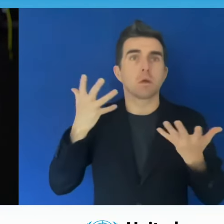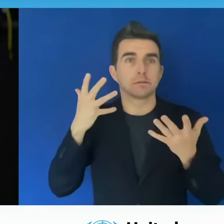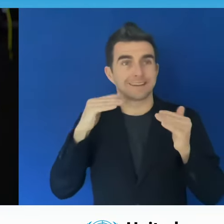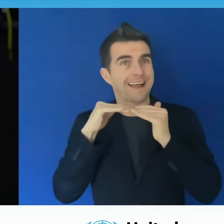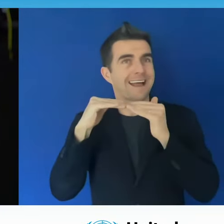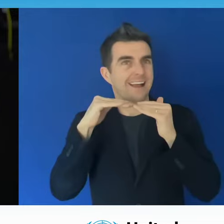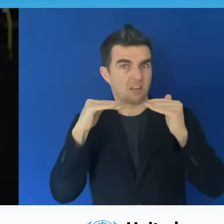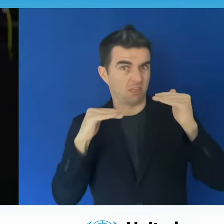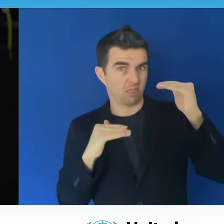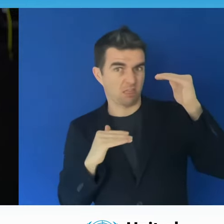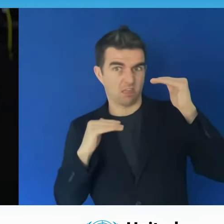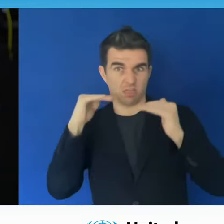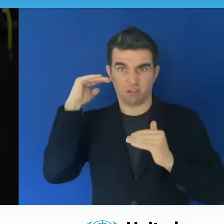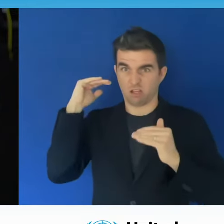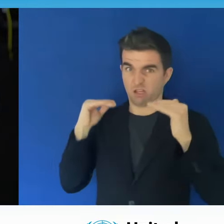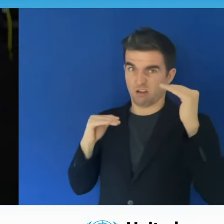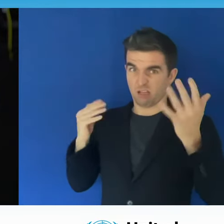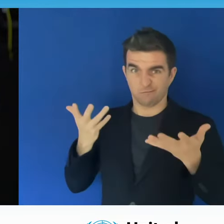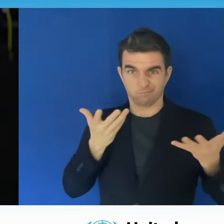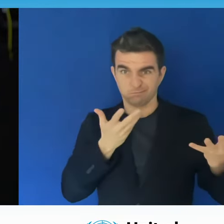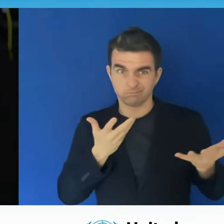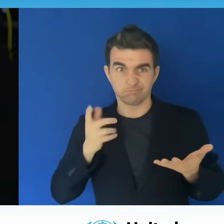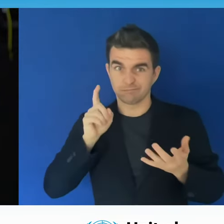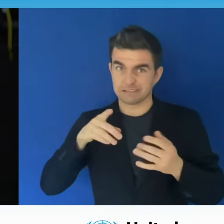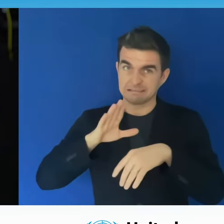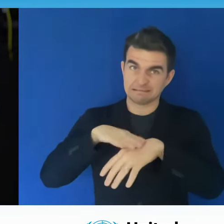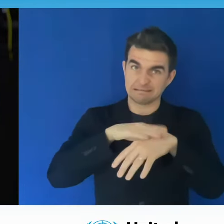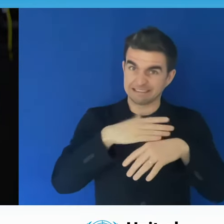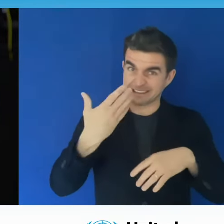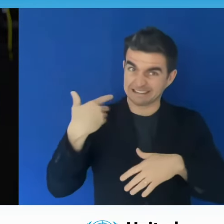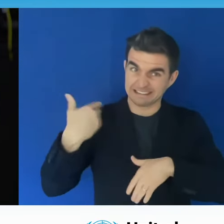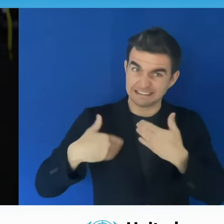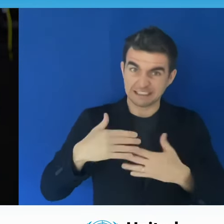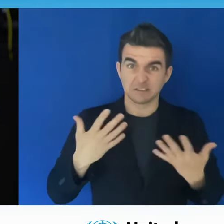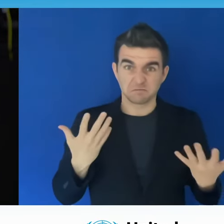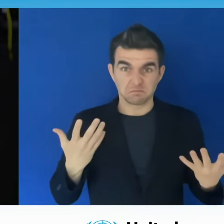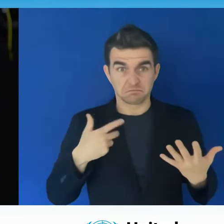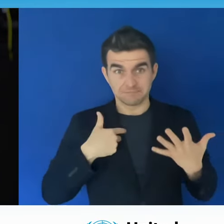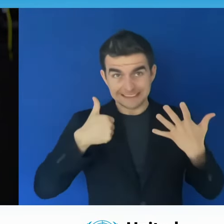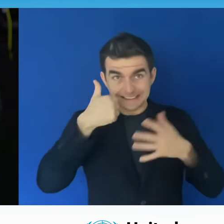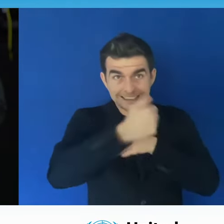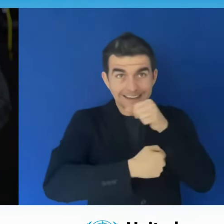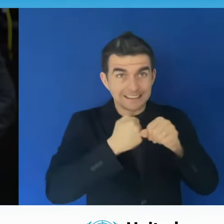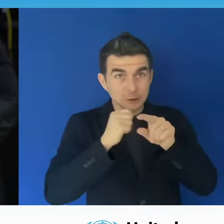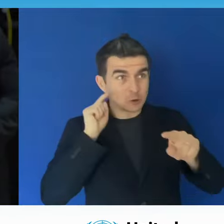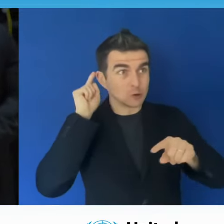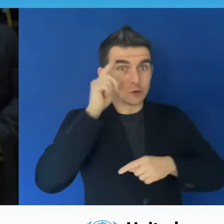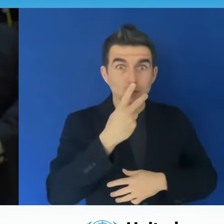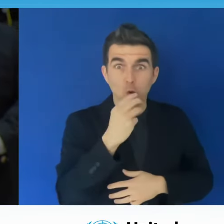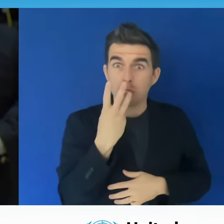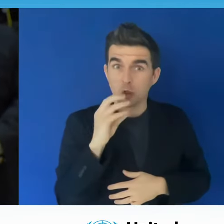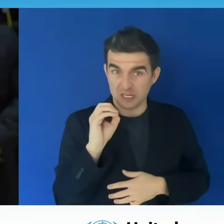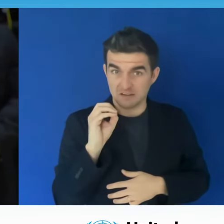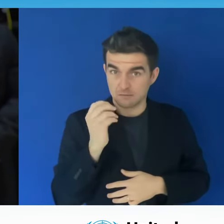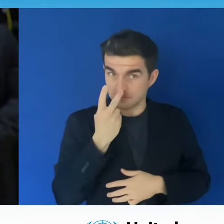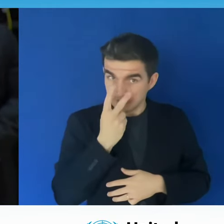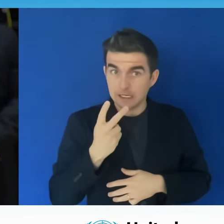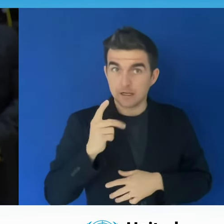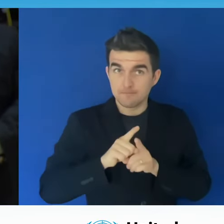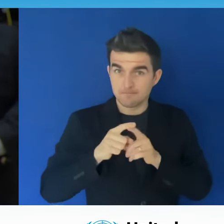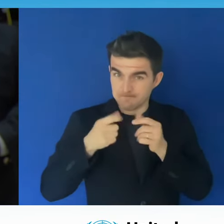The countdown starts. It is the time to act and make right decisions because we are running